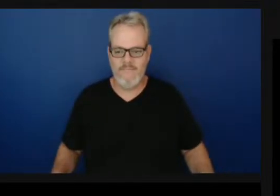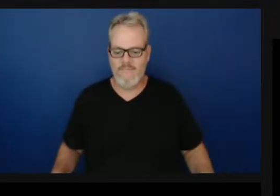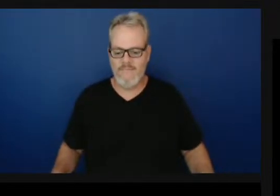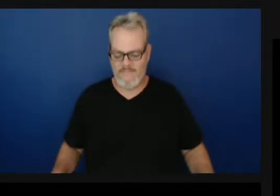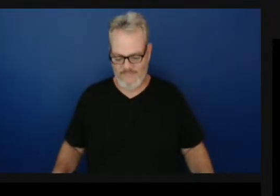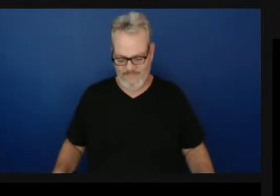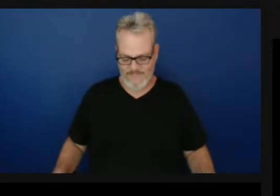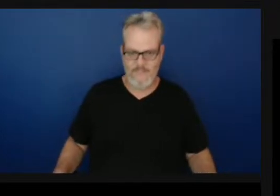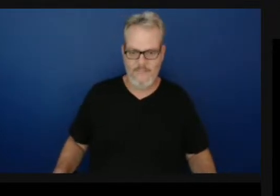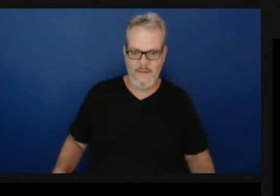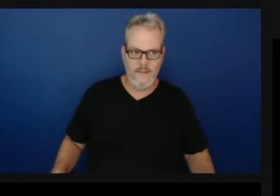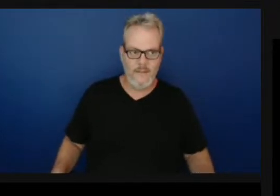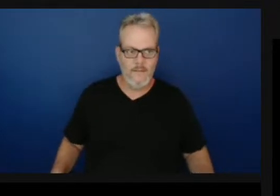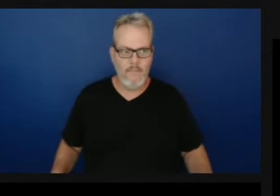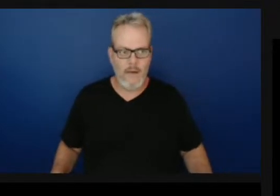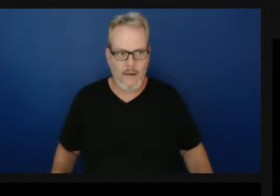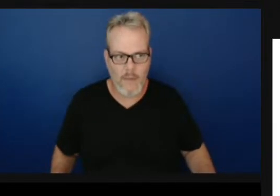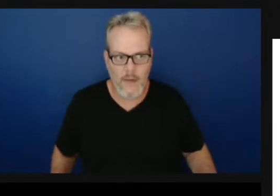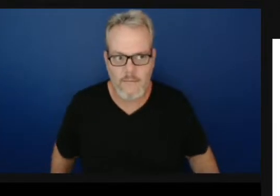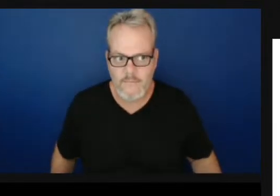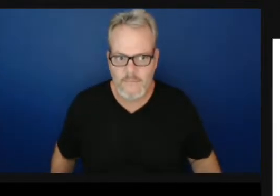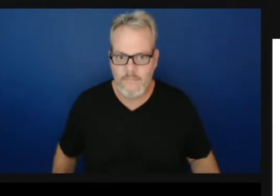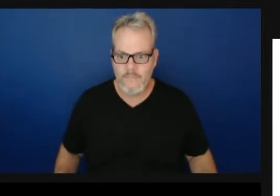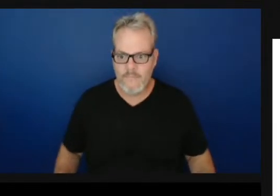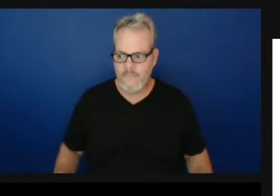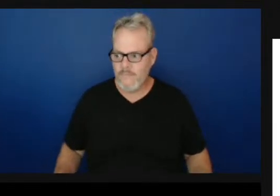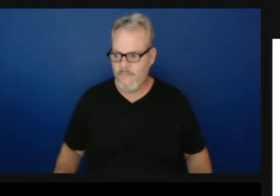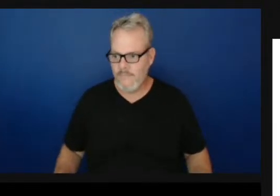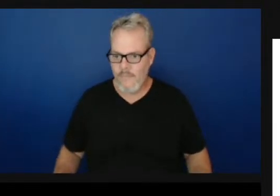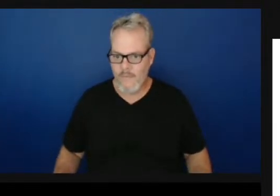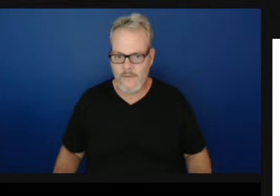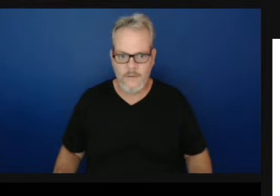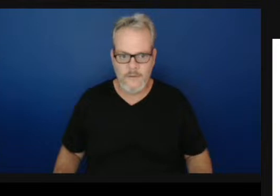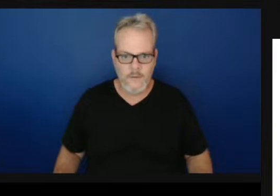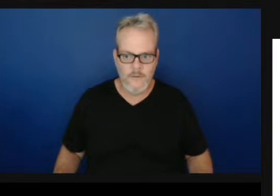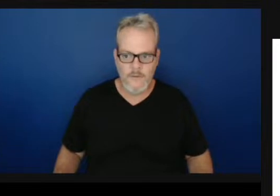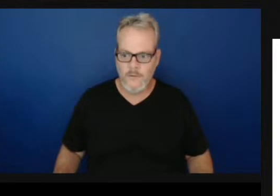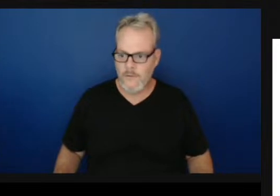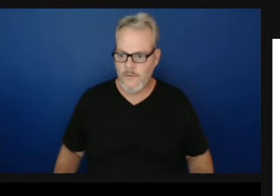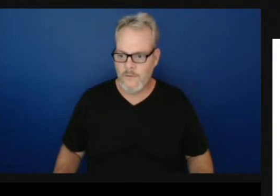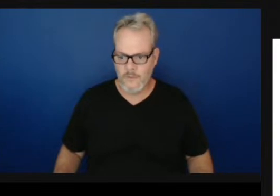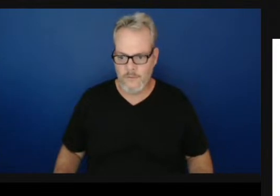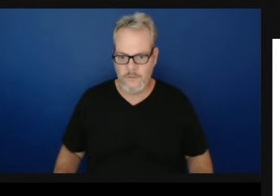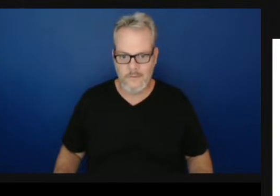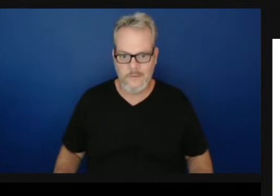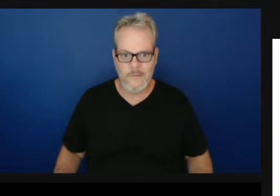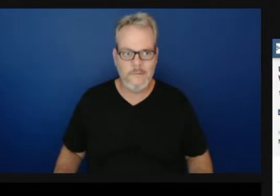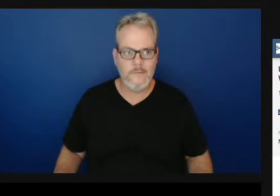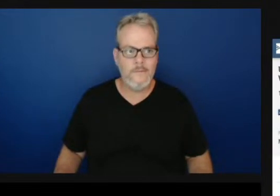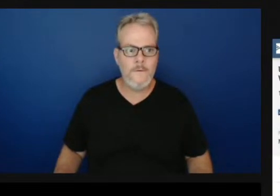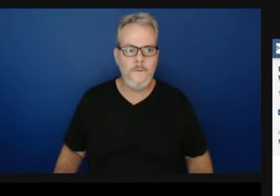the screen just so you guys can see. Nope, that's not it. Let's make it this one.